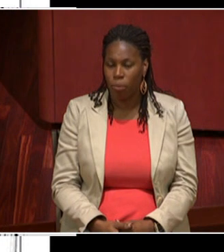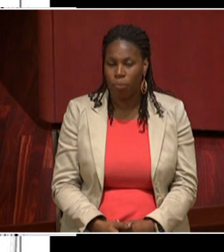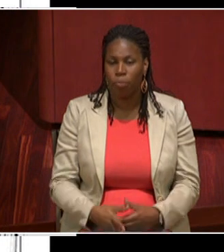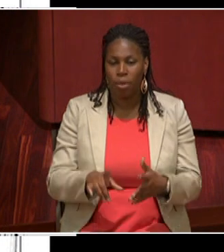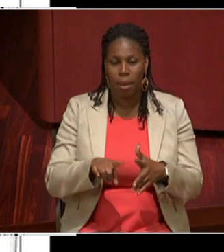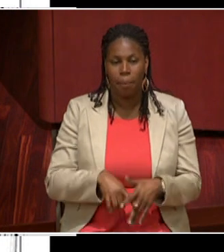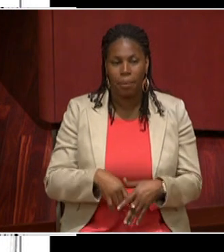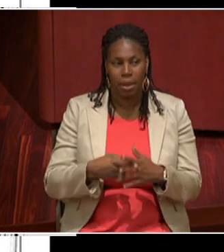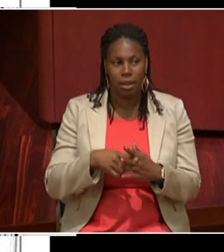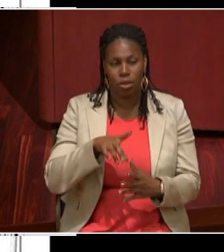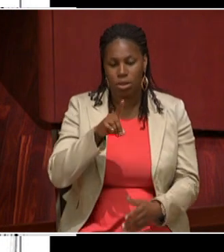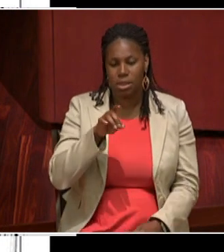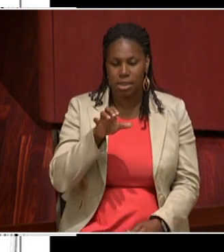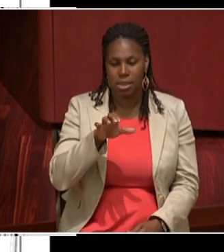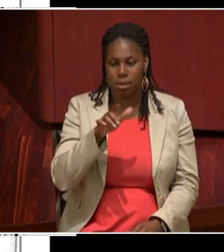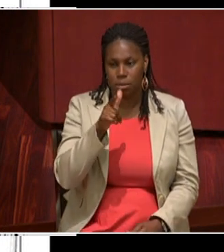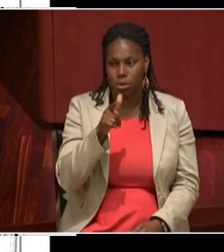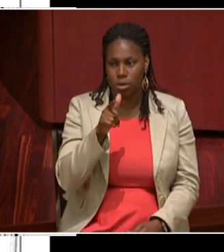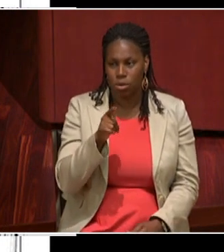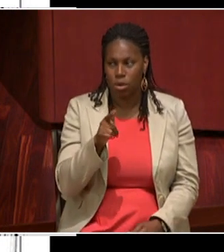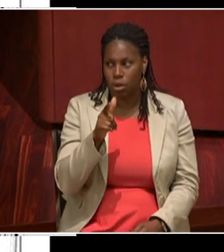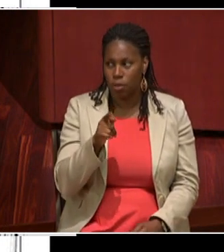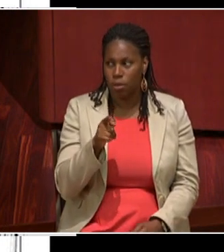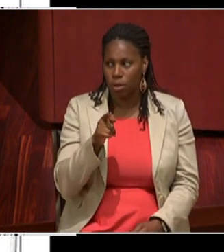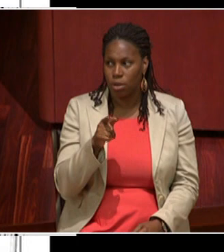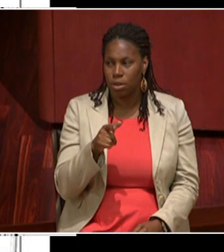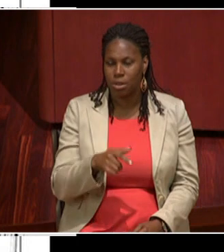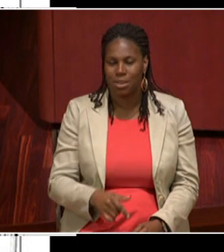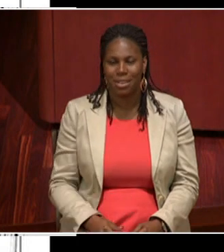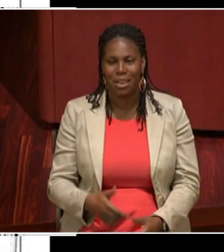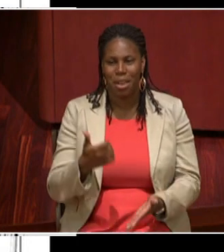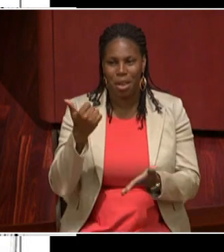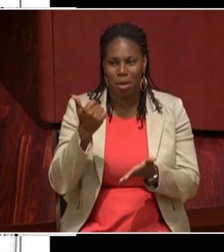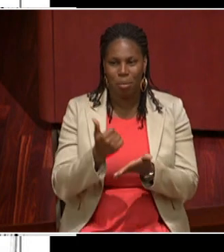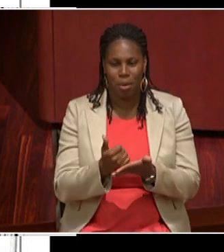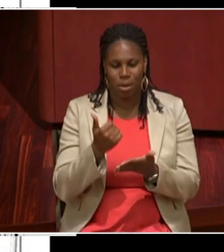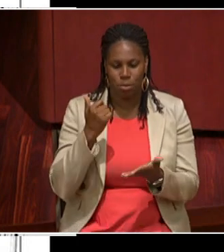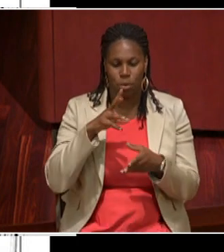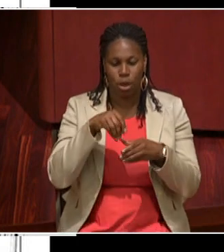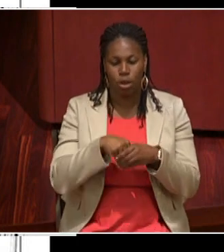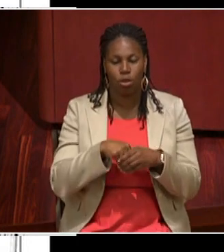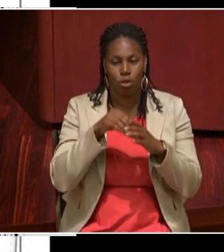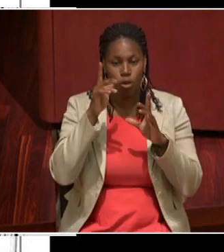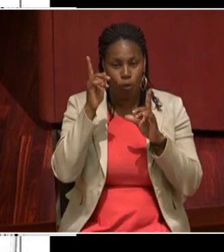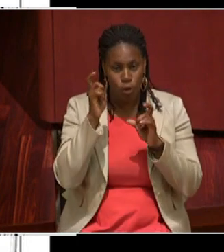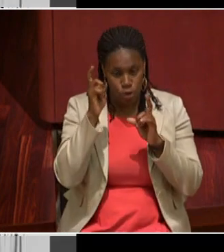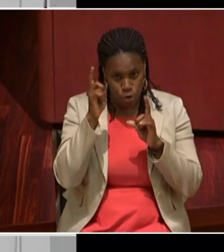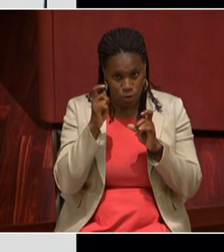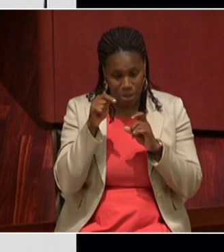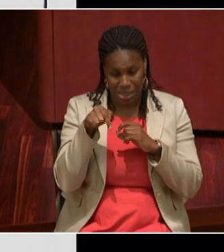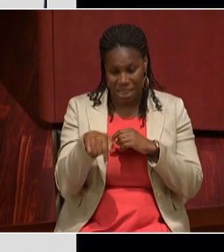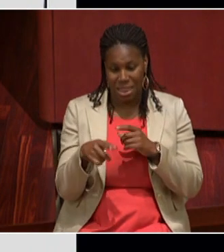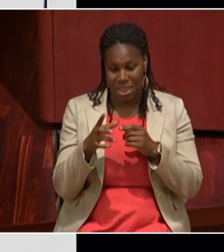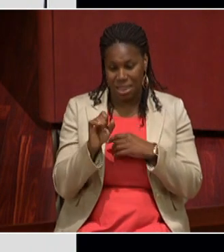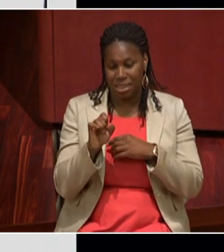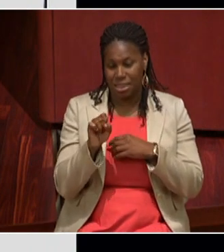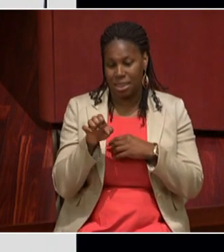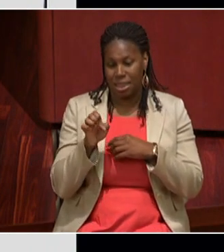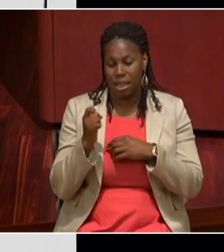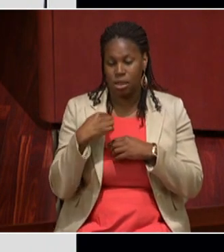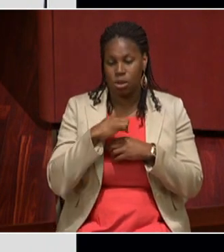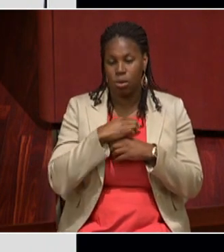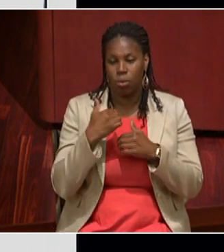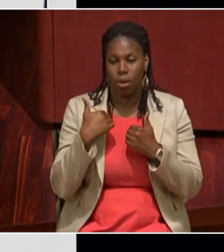Beginning on December 21st, 1914, passport applications include photographs. So in this particular case, we